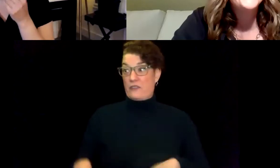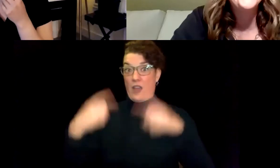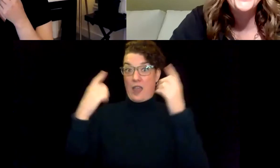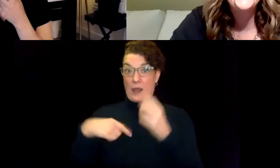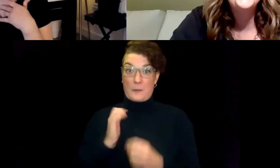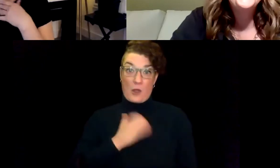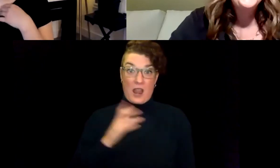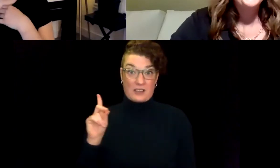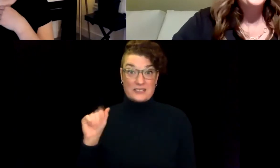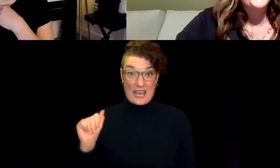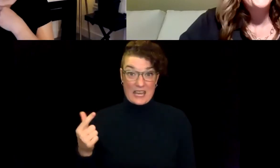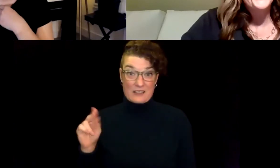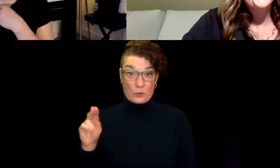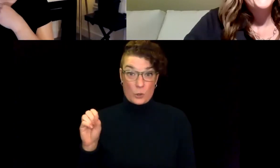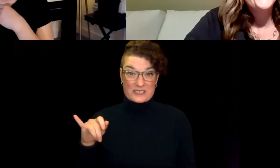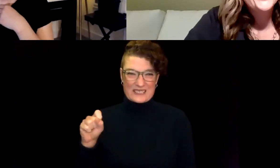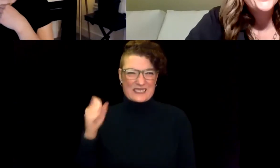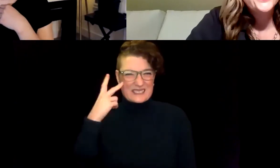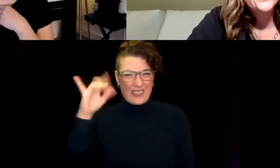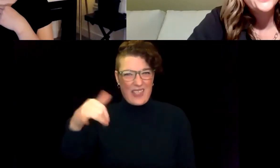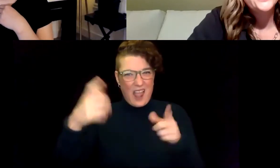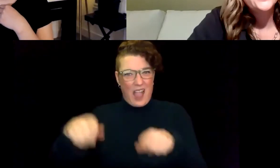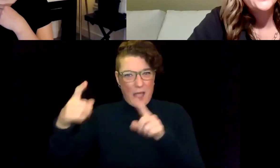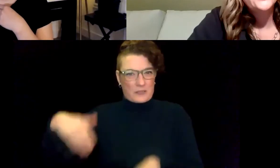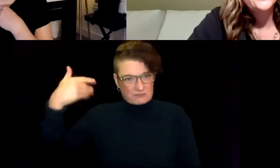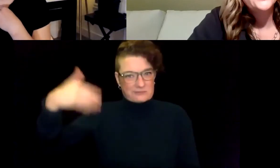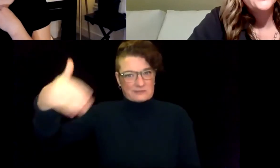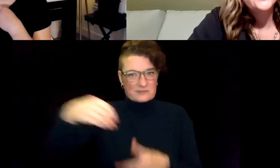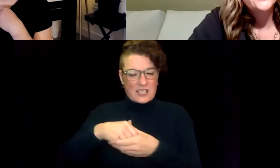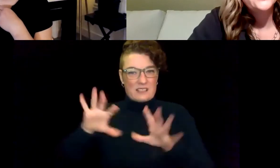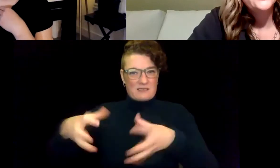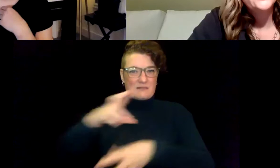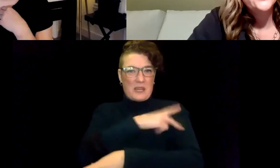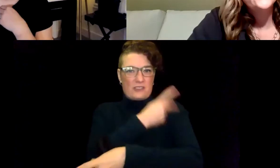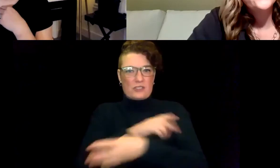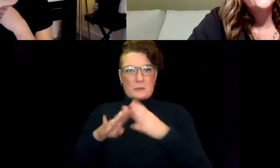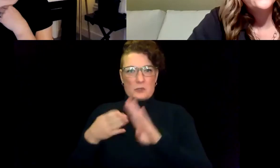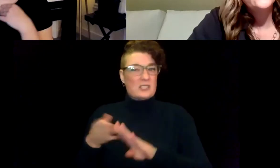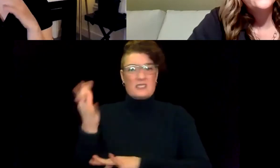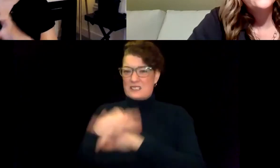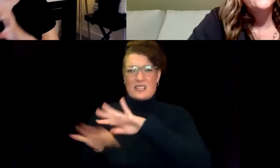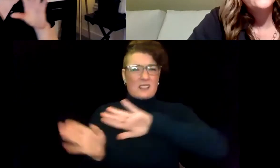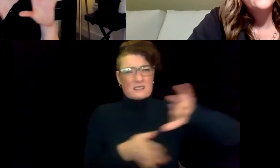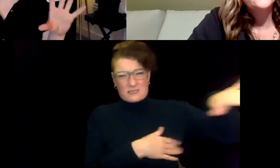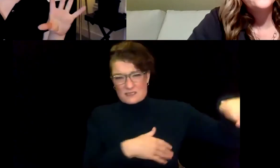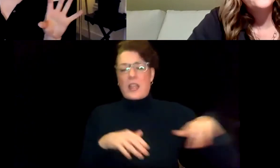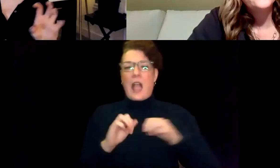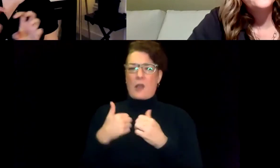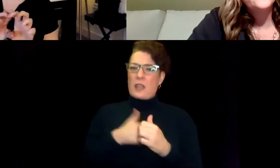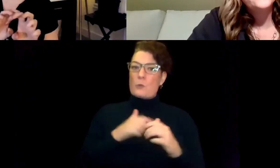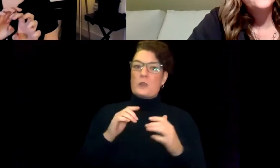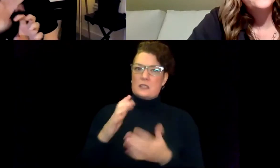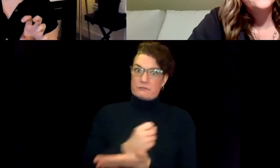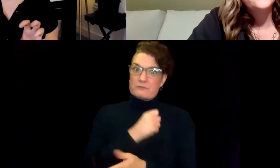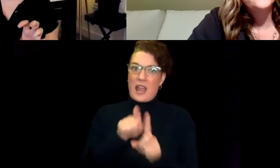which I see happen a lot in patient communities. How can that actually be a source of power, that we can be different and distinct, but we can